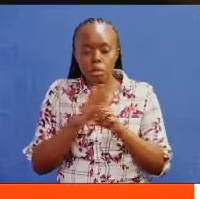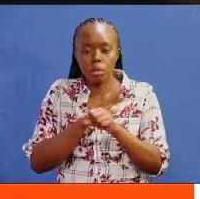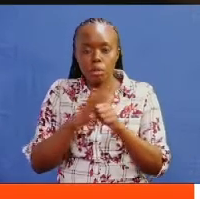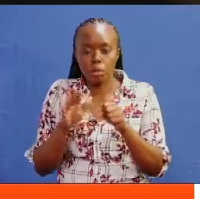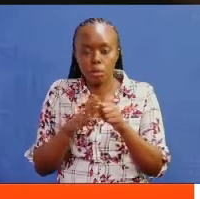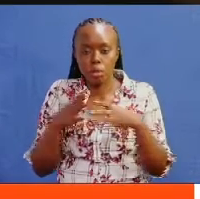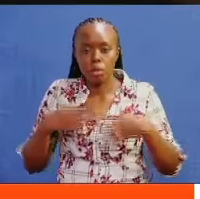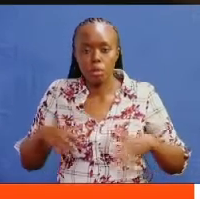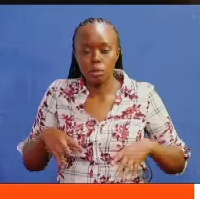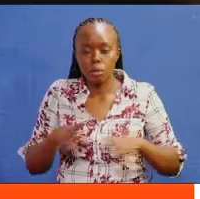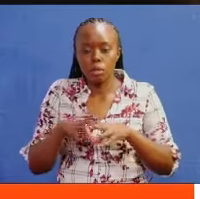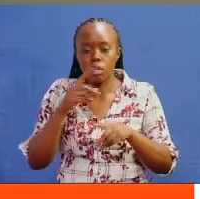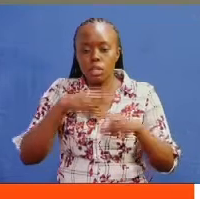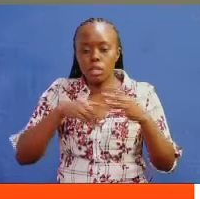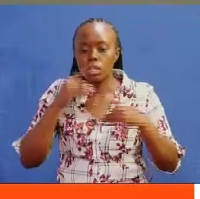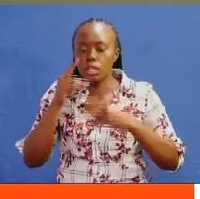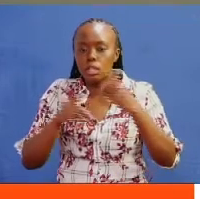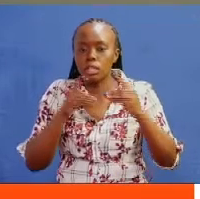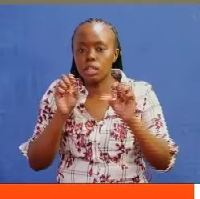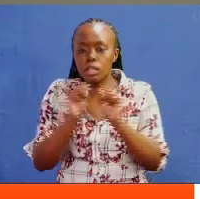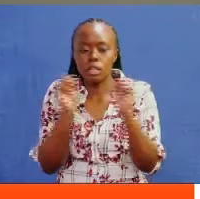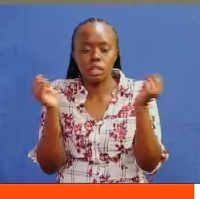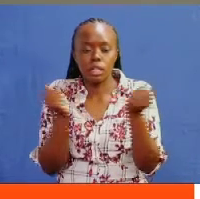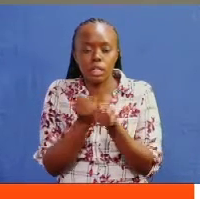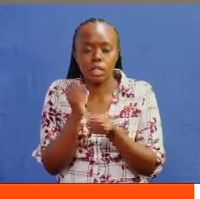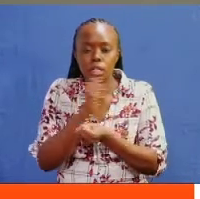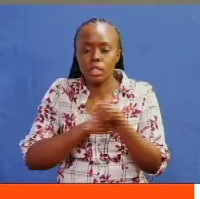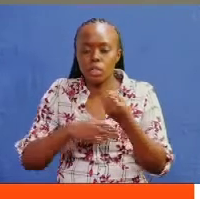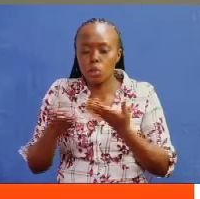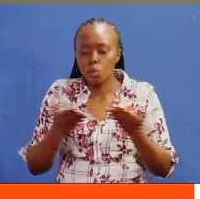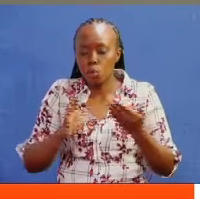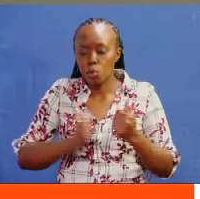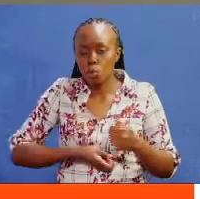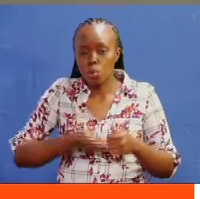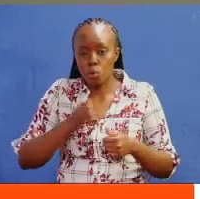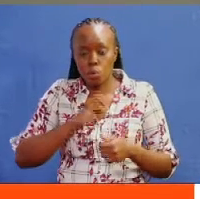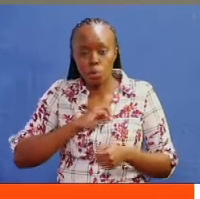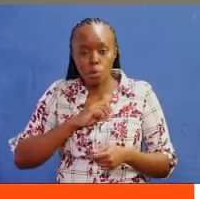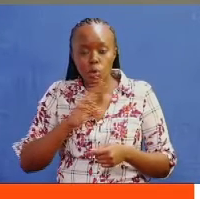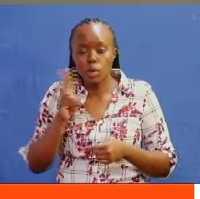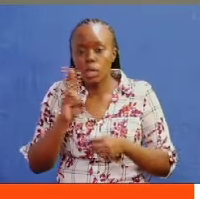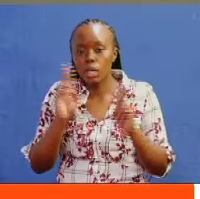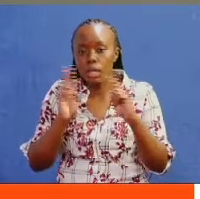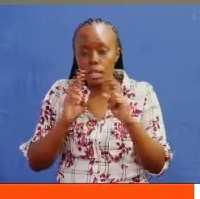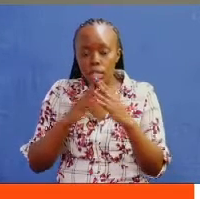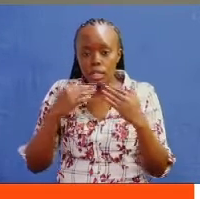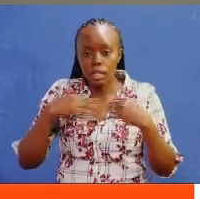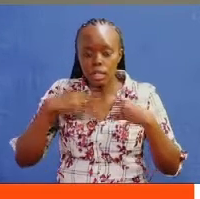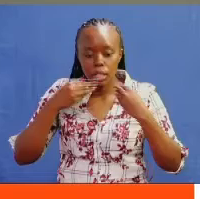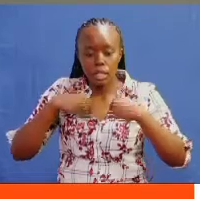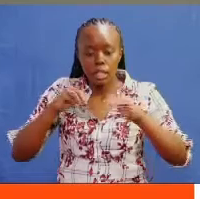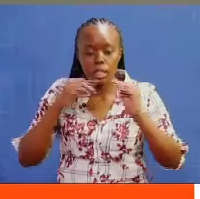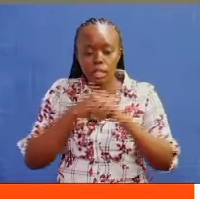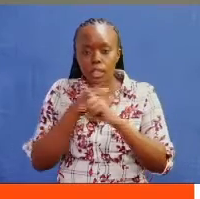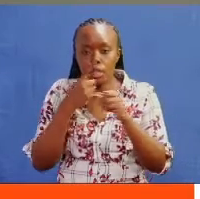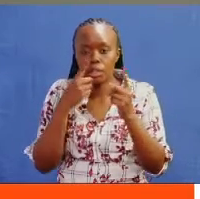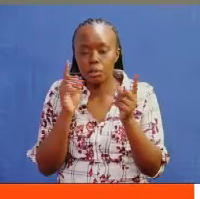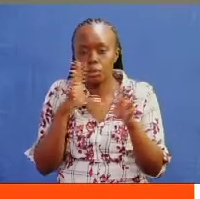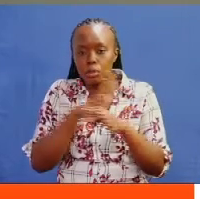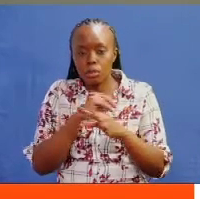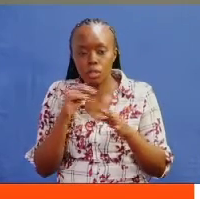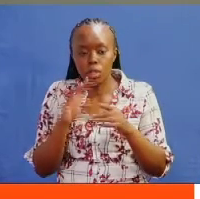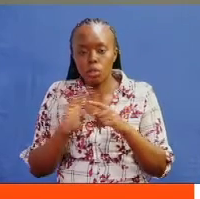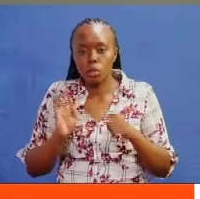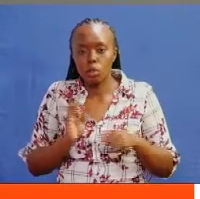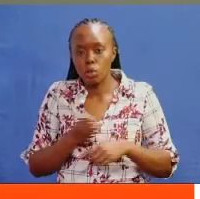adenovirus delivery system. So we're looking at a system where our own cells should already be producing these proteins and priming our